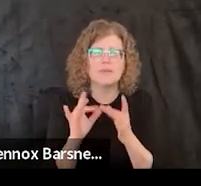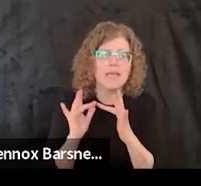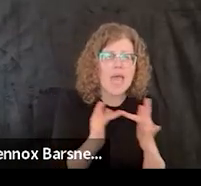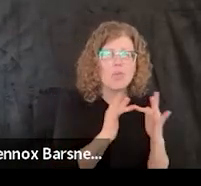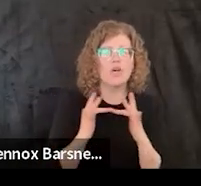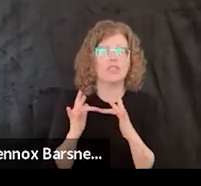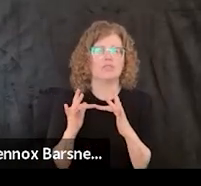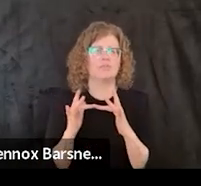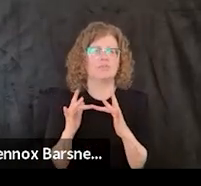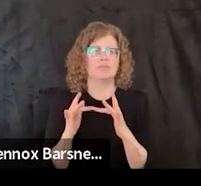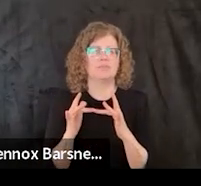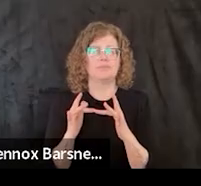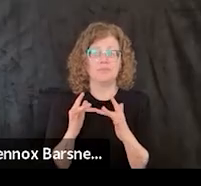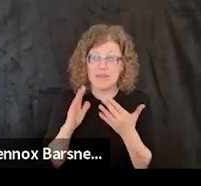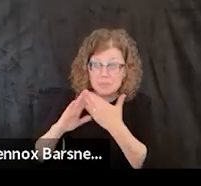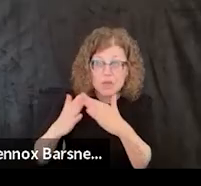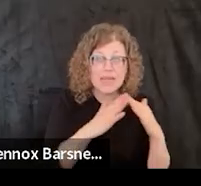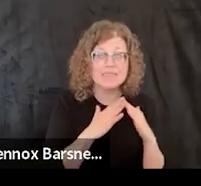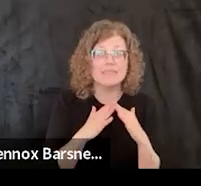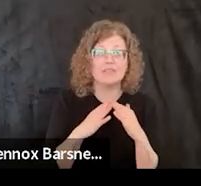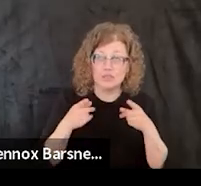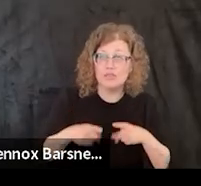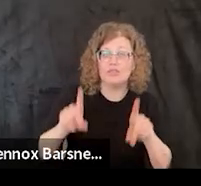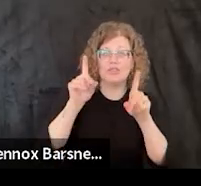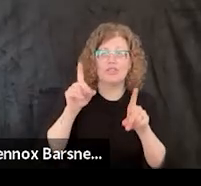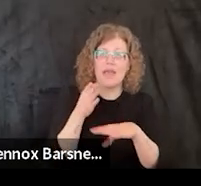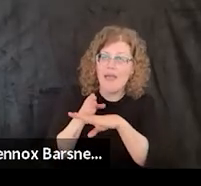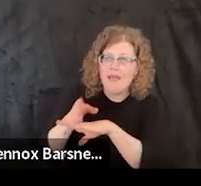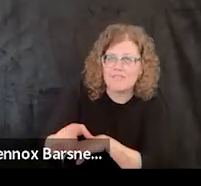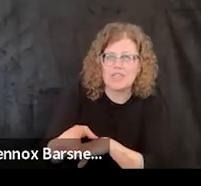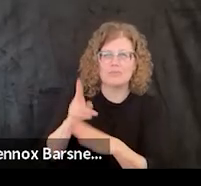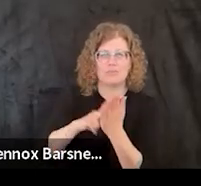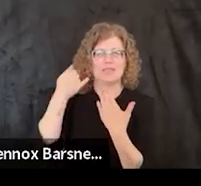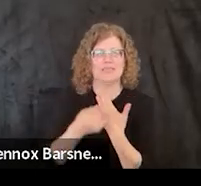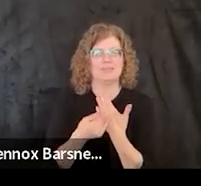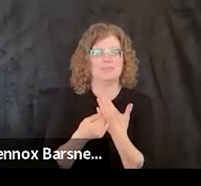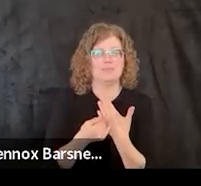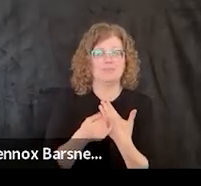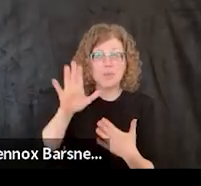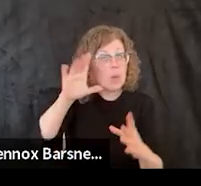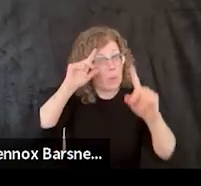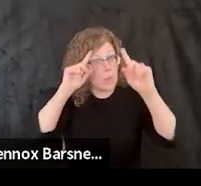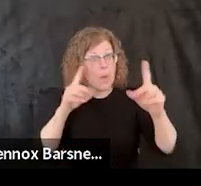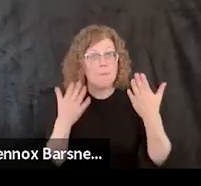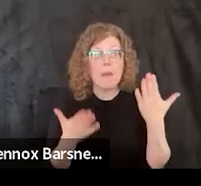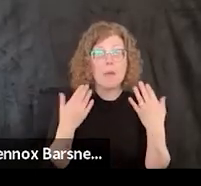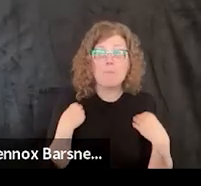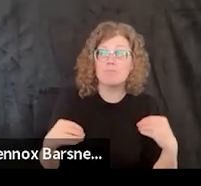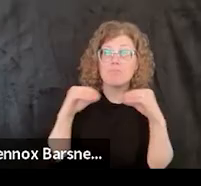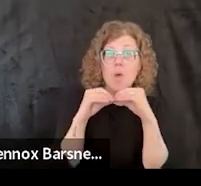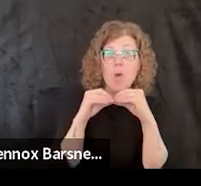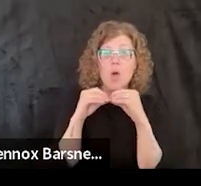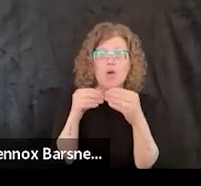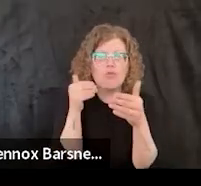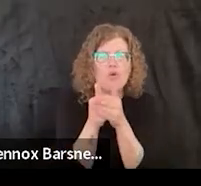project. Your community-related goals can be about deepening or strengthening current relationships, forging or